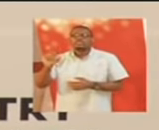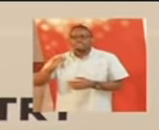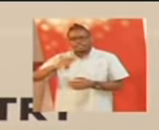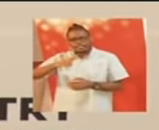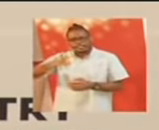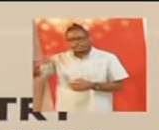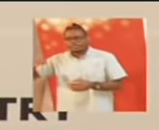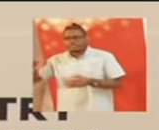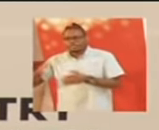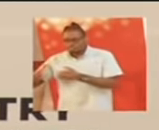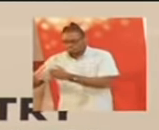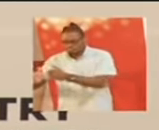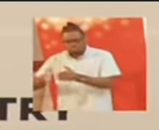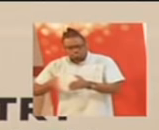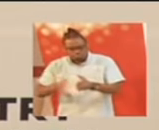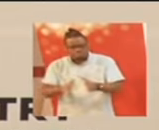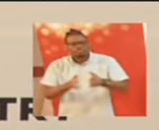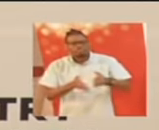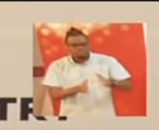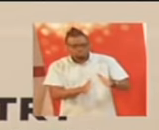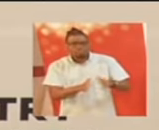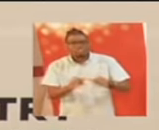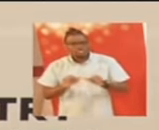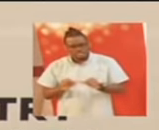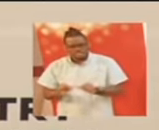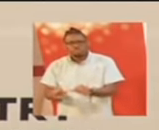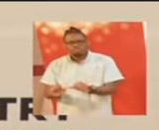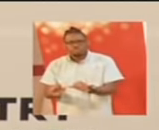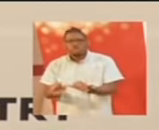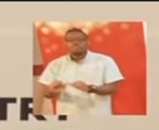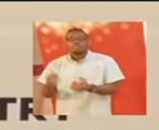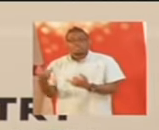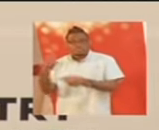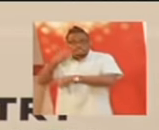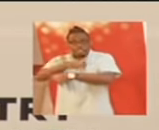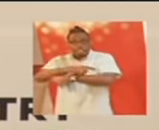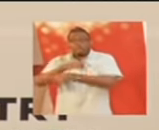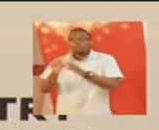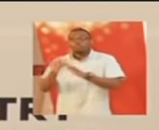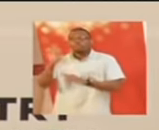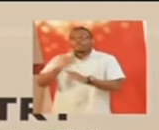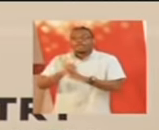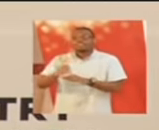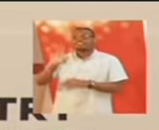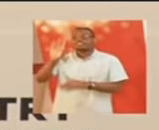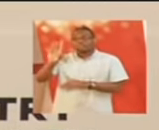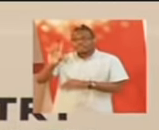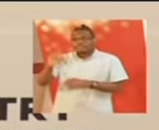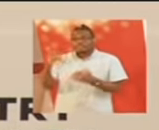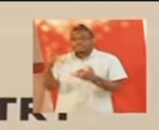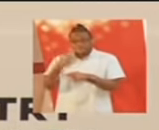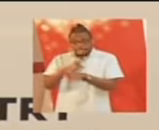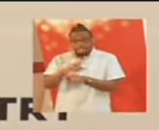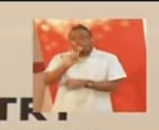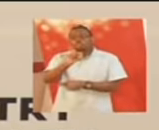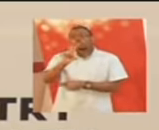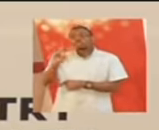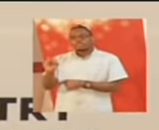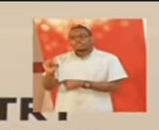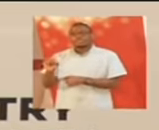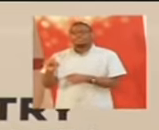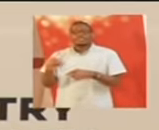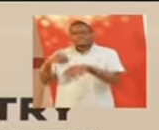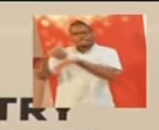detail. So the clinical update for today, October 7, 2020, in terms of the number of samples submitted thus far,